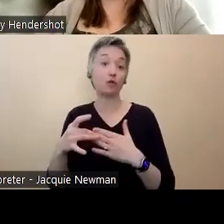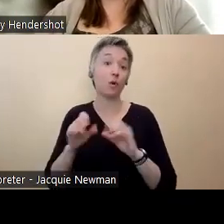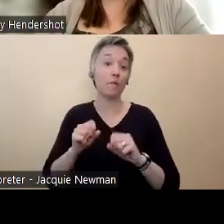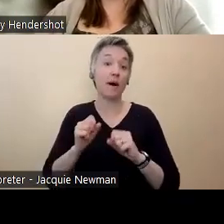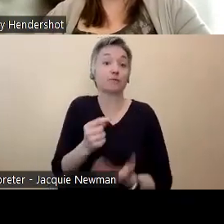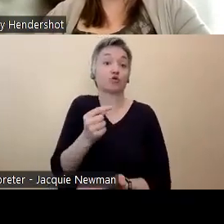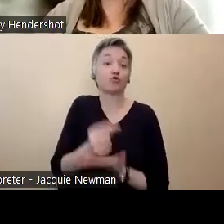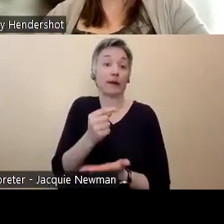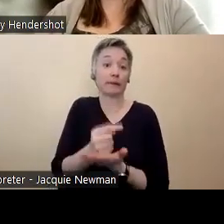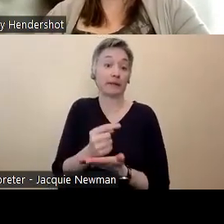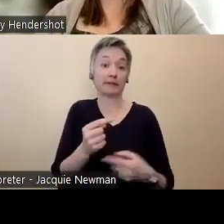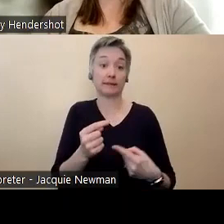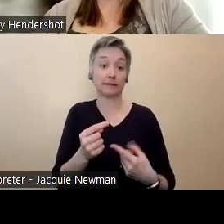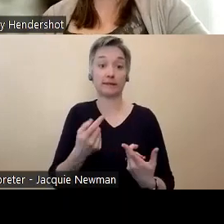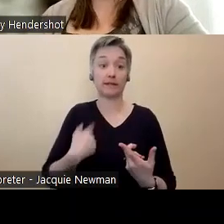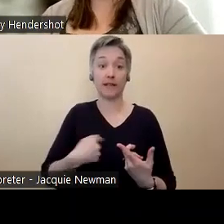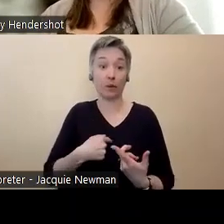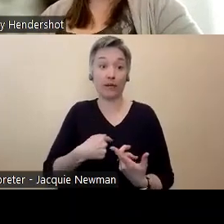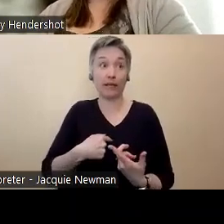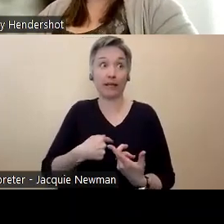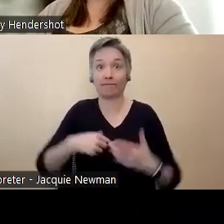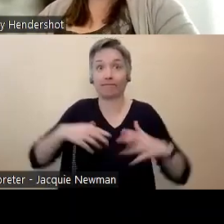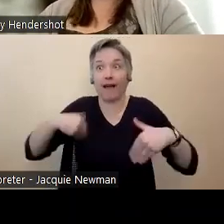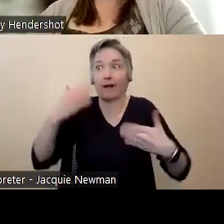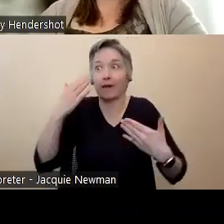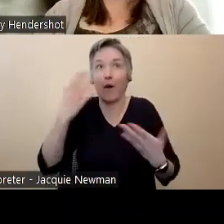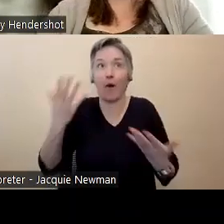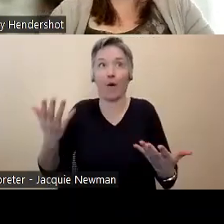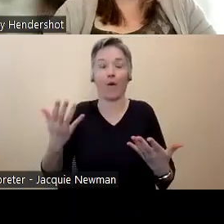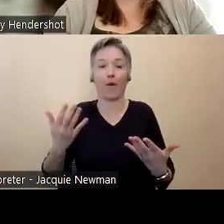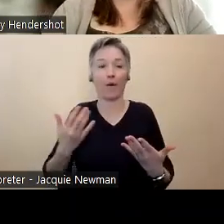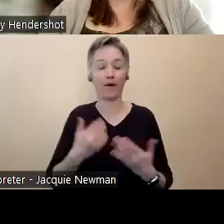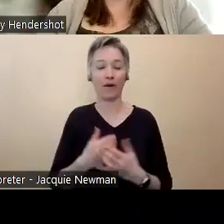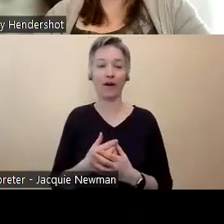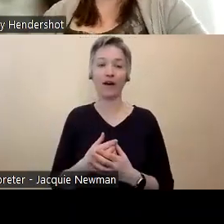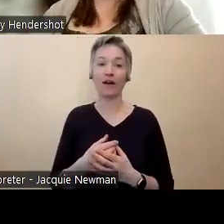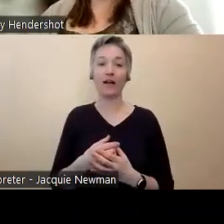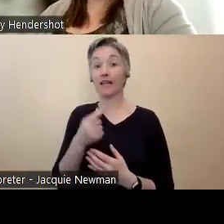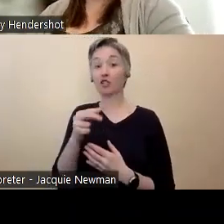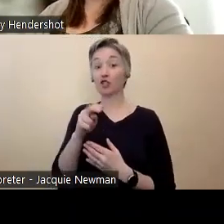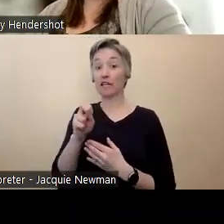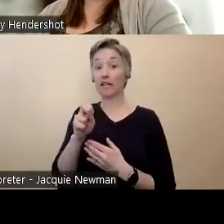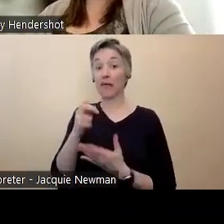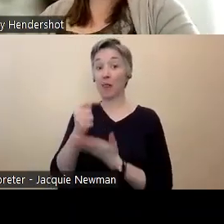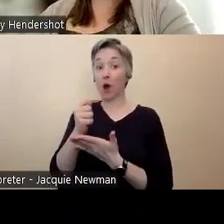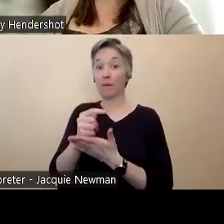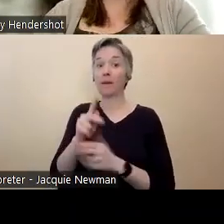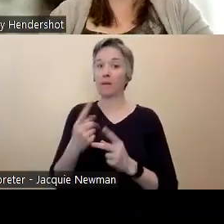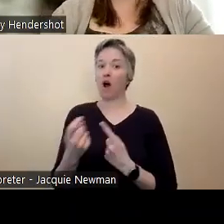that we just can't even imagine at this point. Gene therapy is the one I get asked most about, and